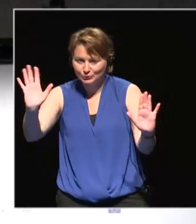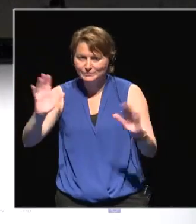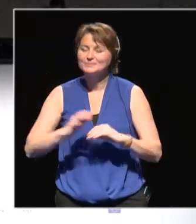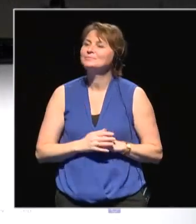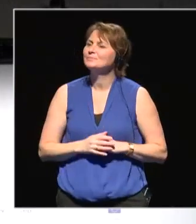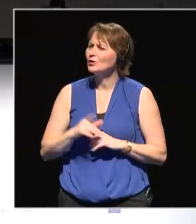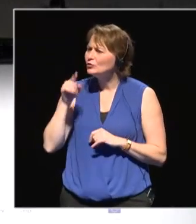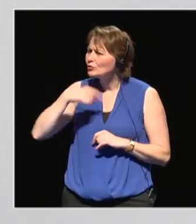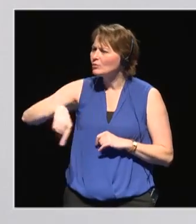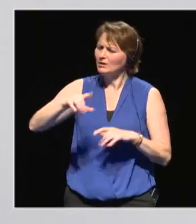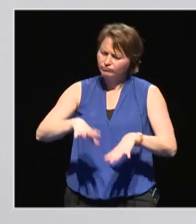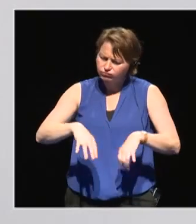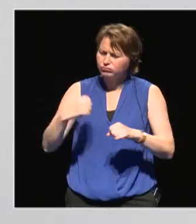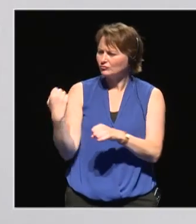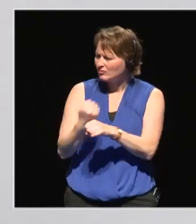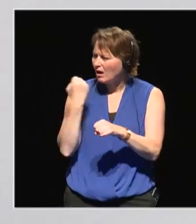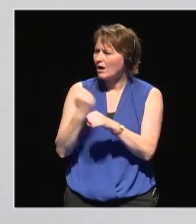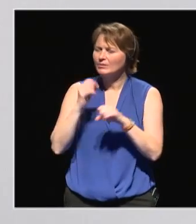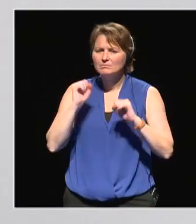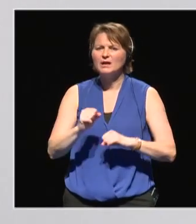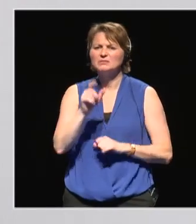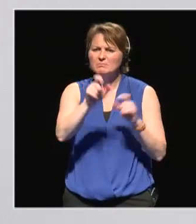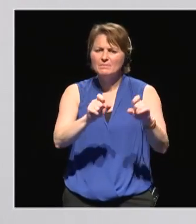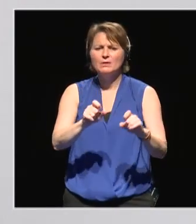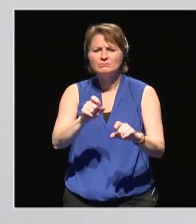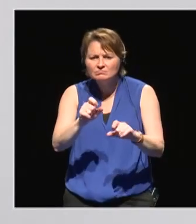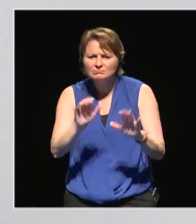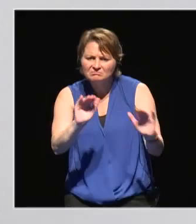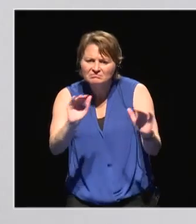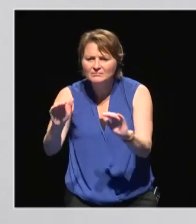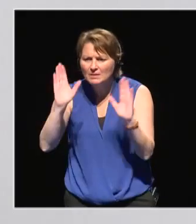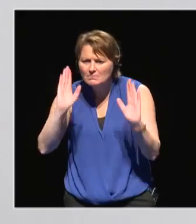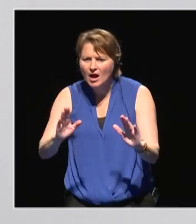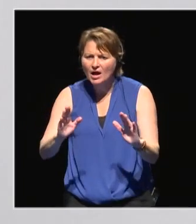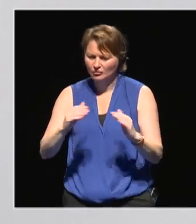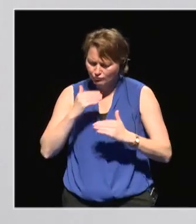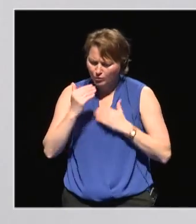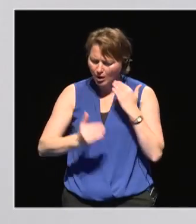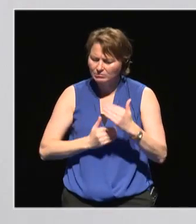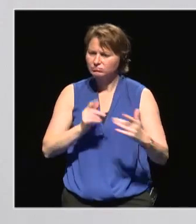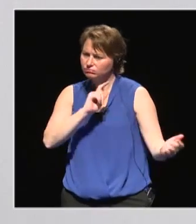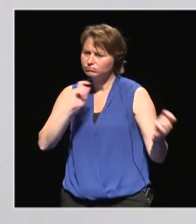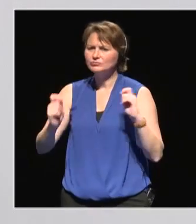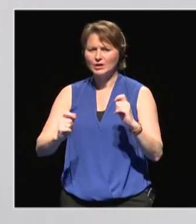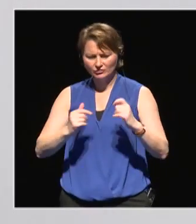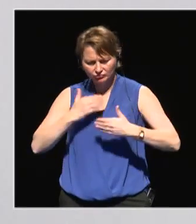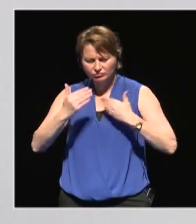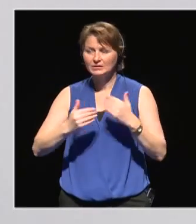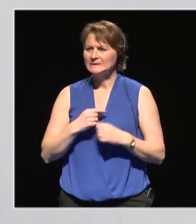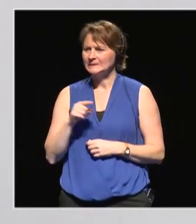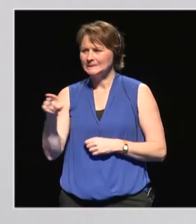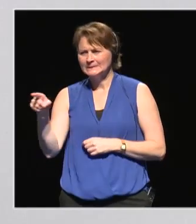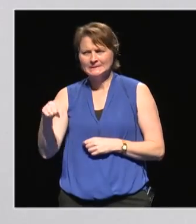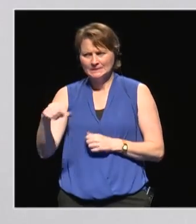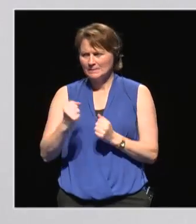a job to do to convince people that this process is going to deliver the change we need. There's quite a big majority who are skeptical.